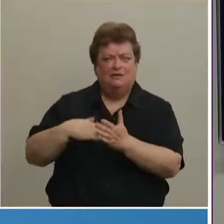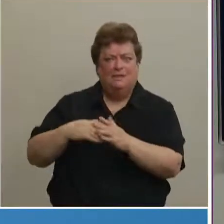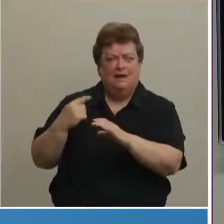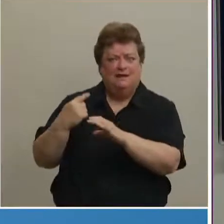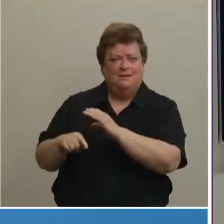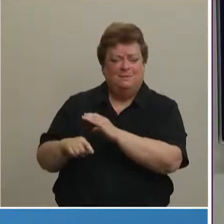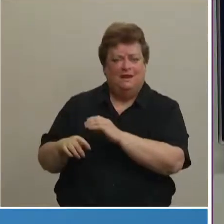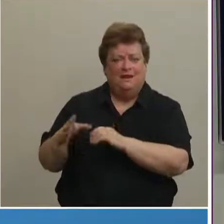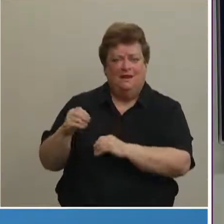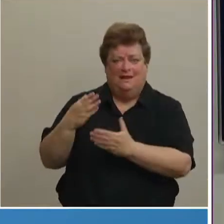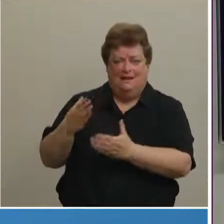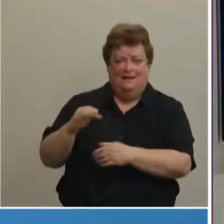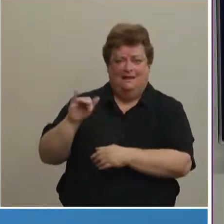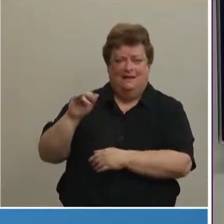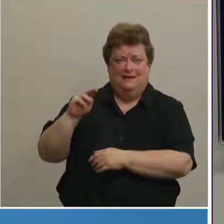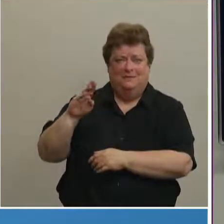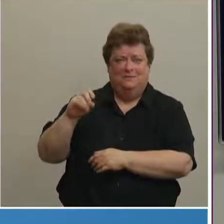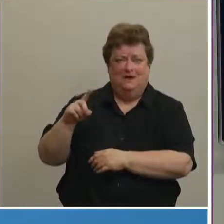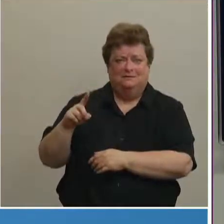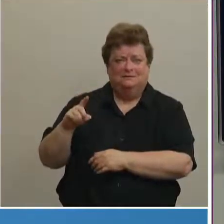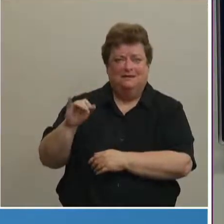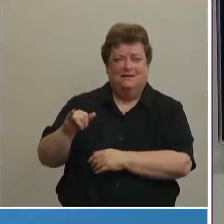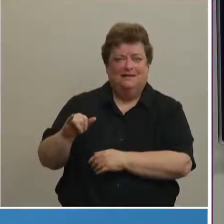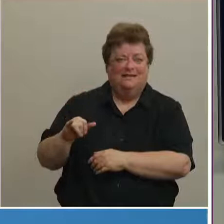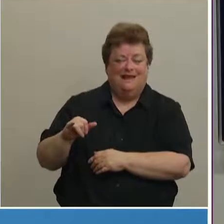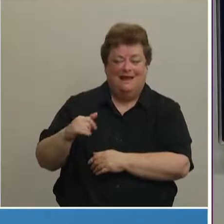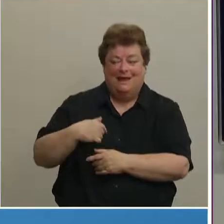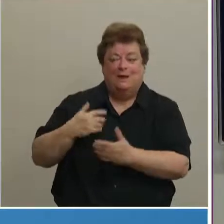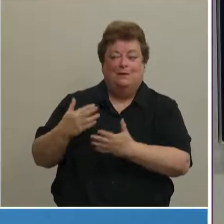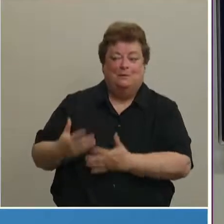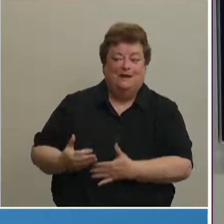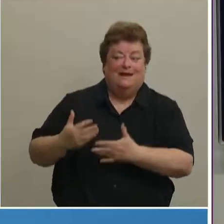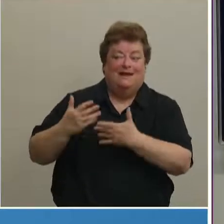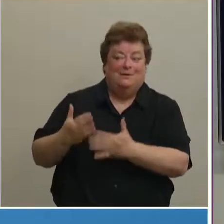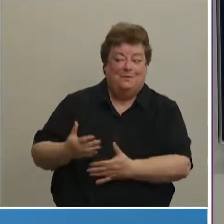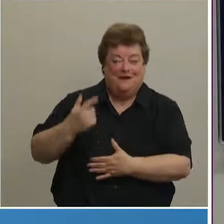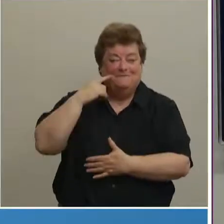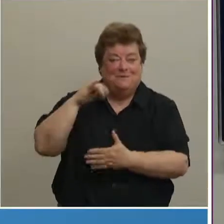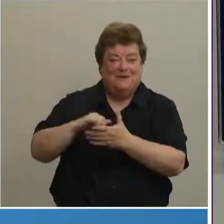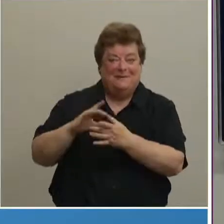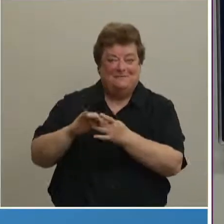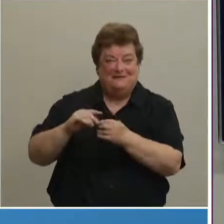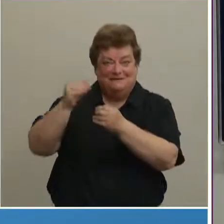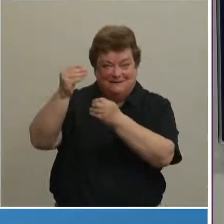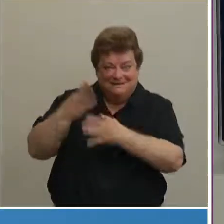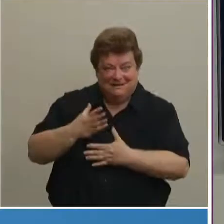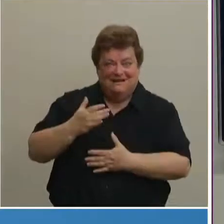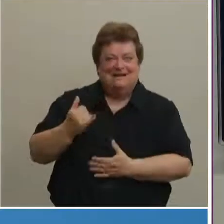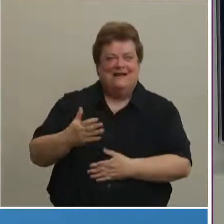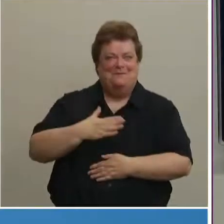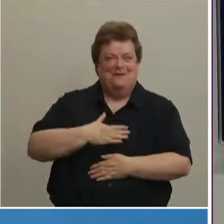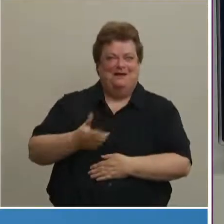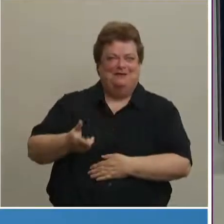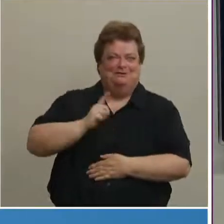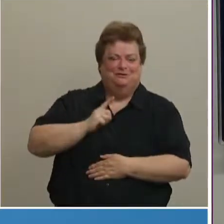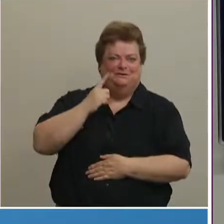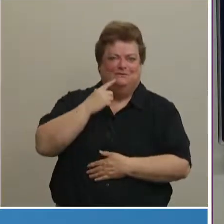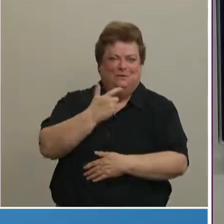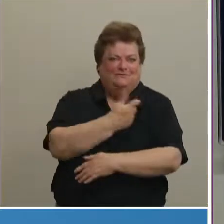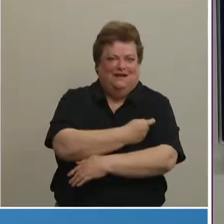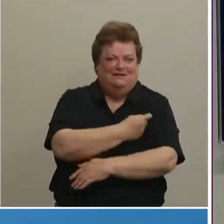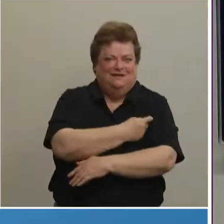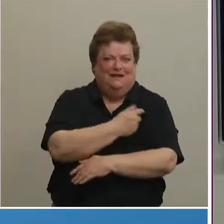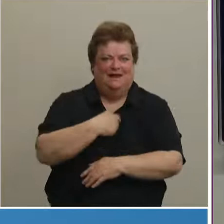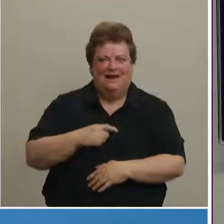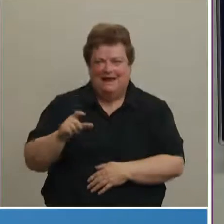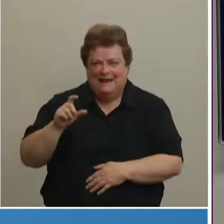And there in my inbox was that long-awaited message notifying me that it was my turn to get vaccinated. And I